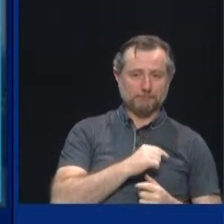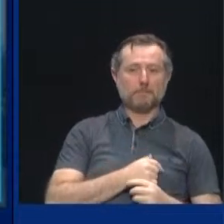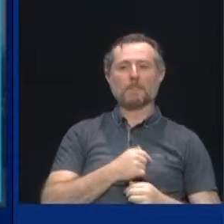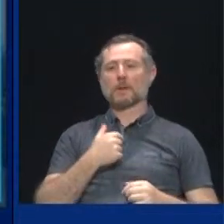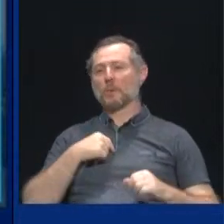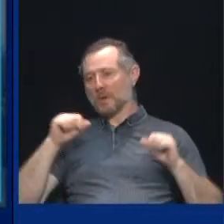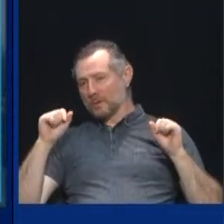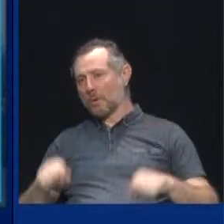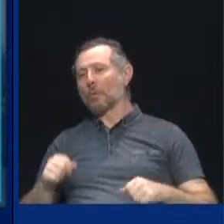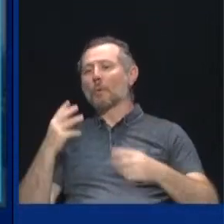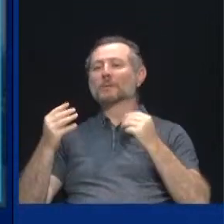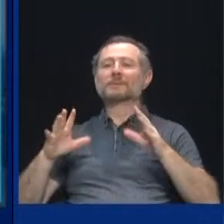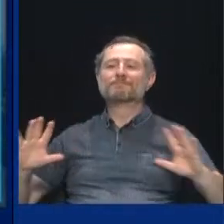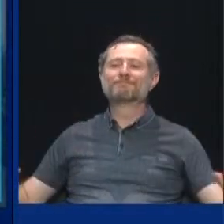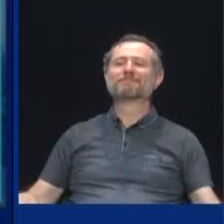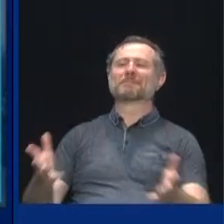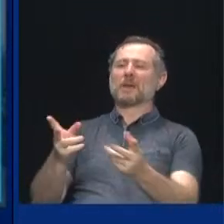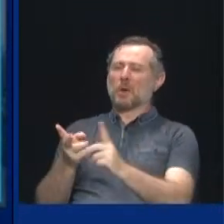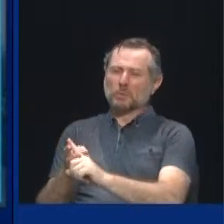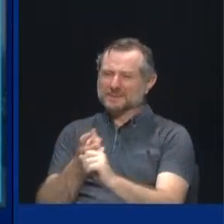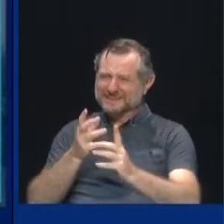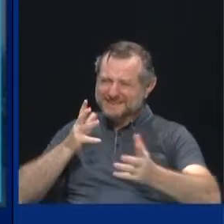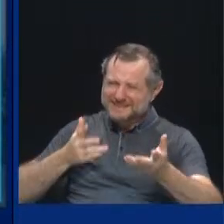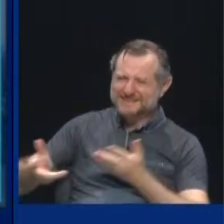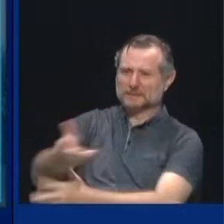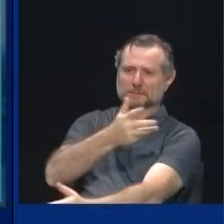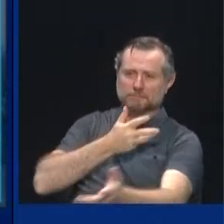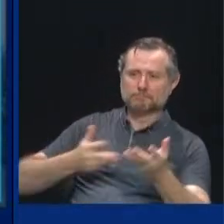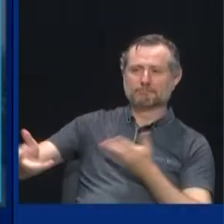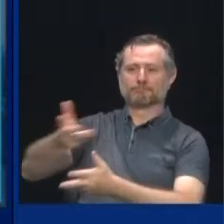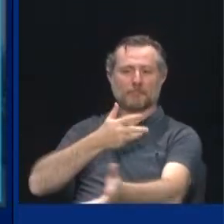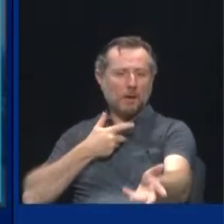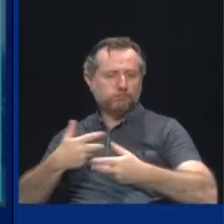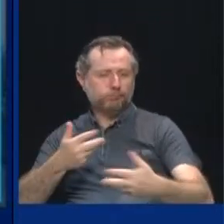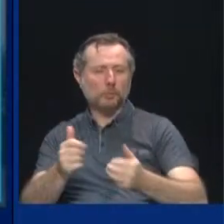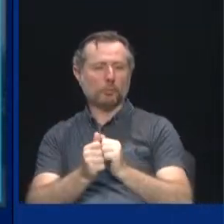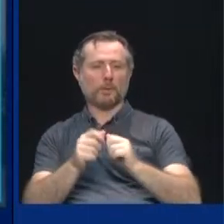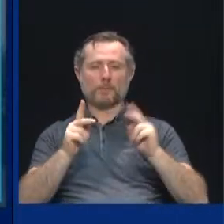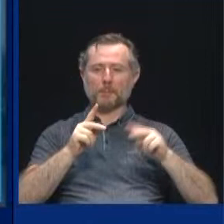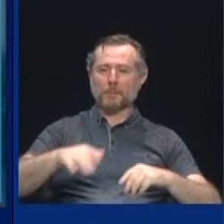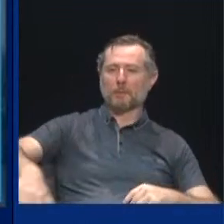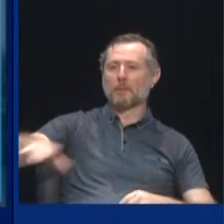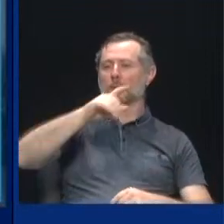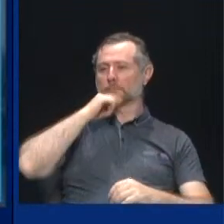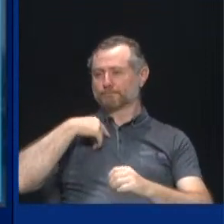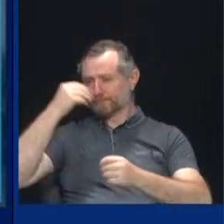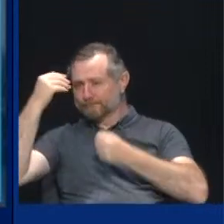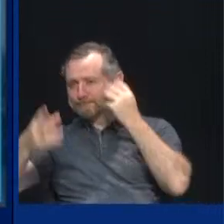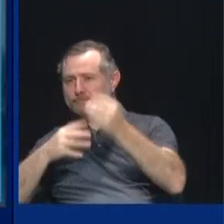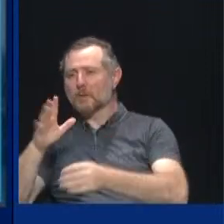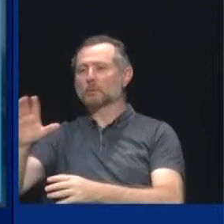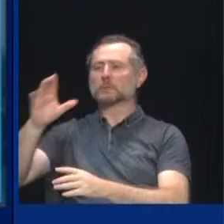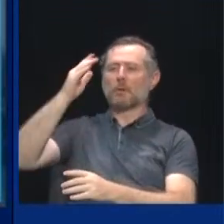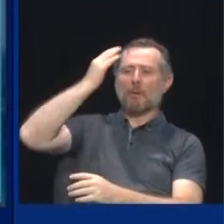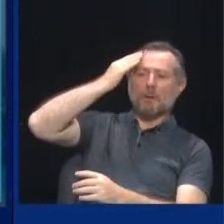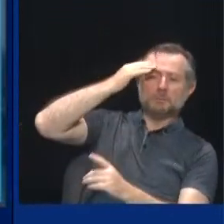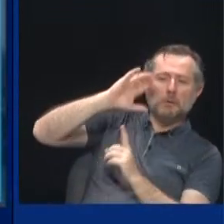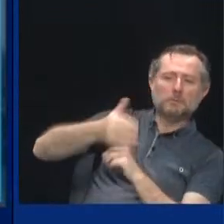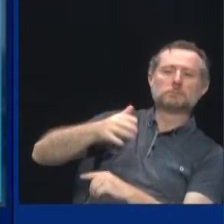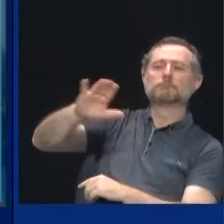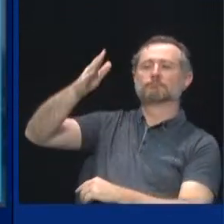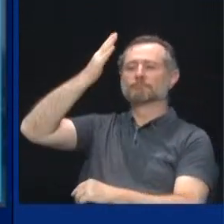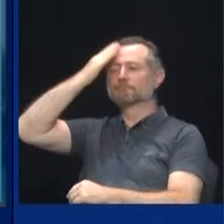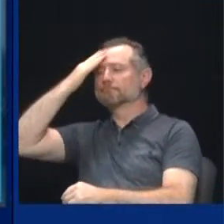community with people who know them, who culturally know them, who know